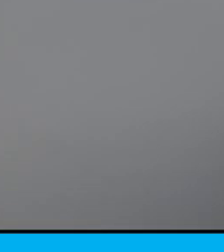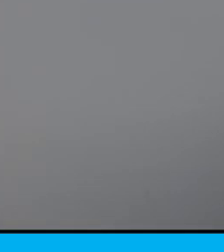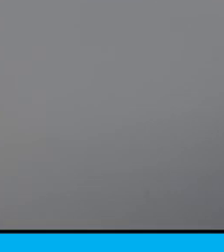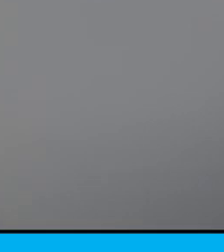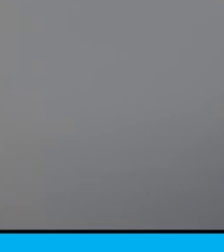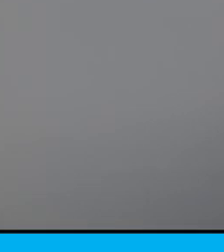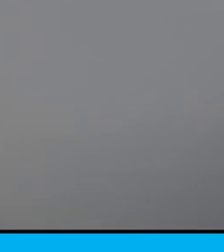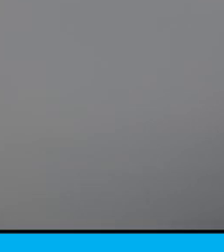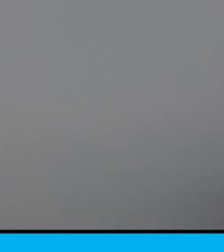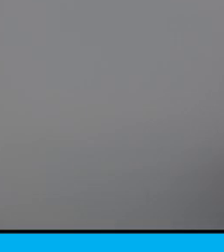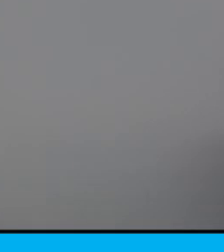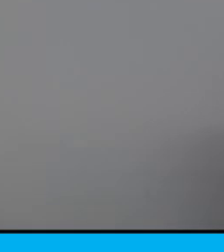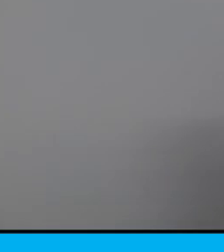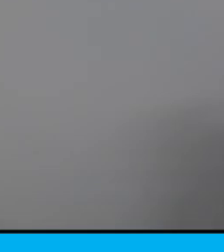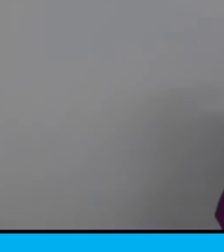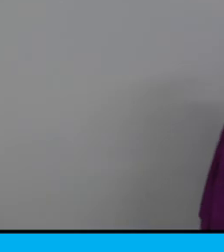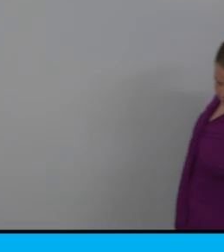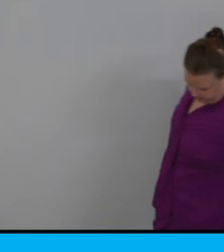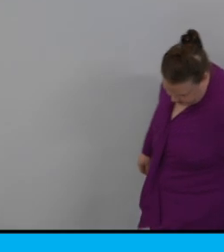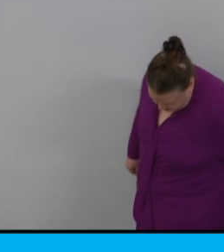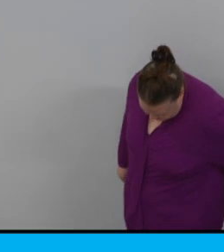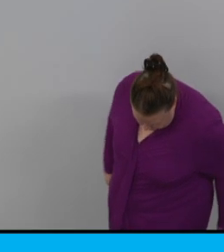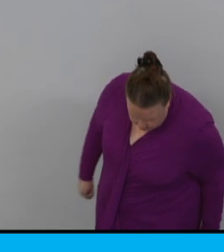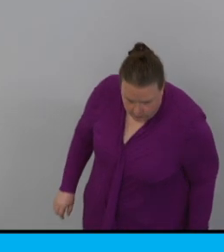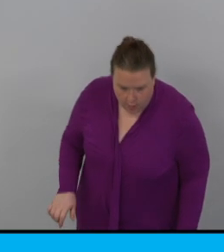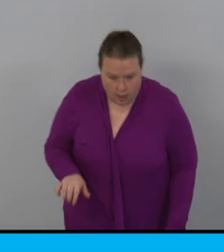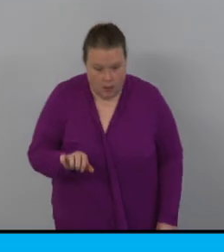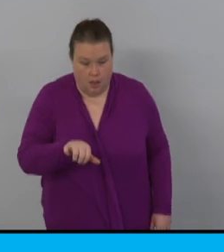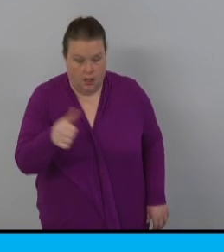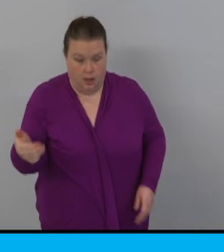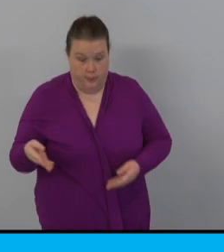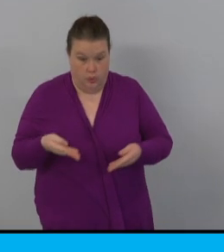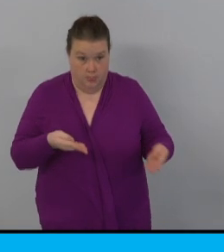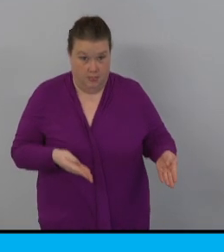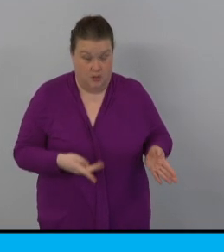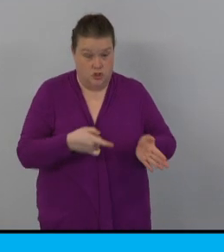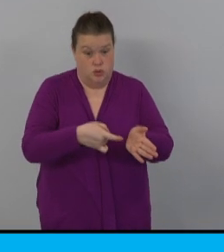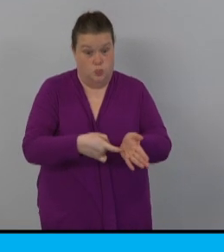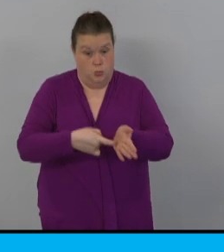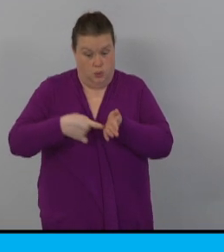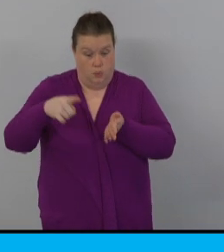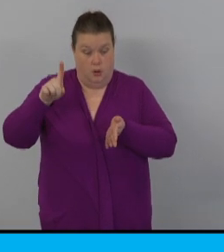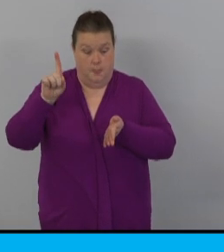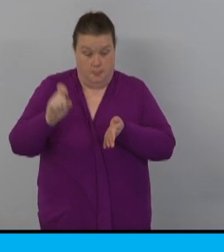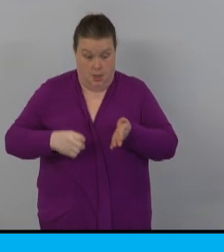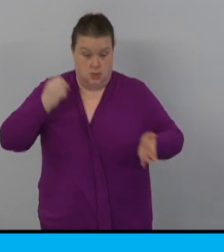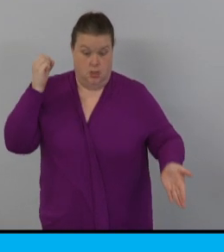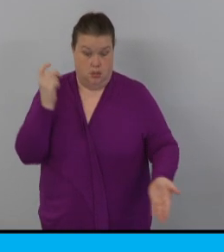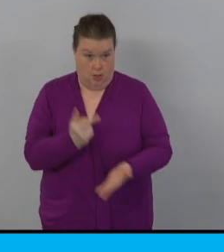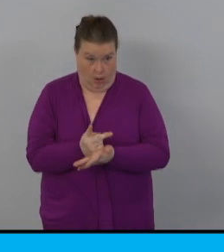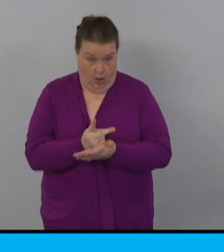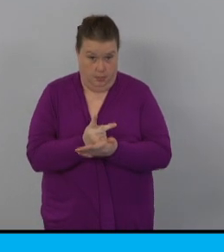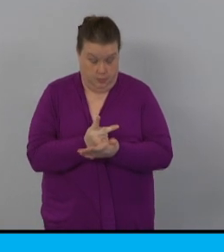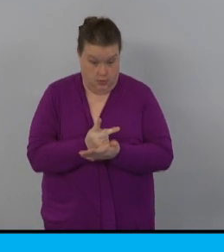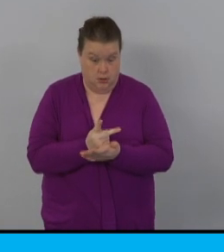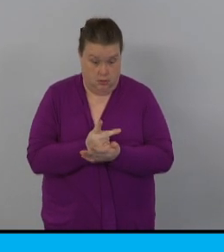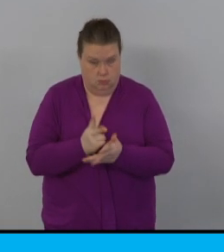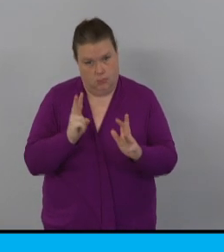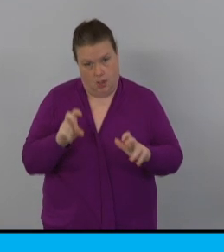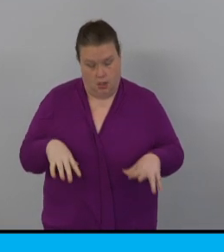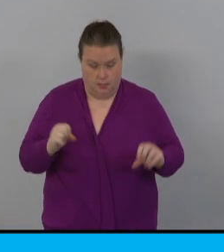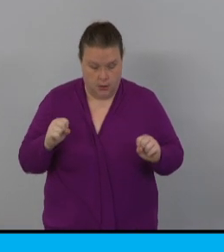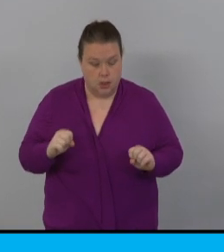So these are the other budgets, as I said, that are required to be adopted by the board. Our